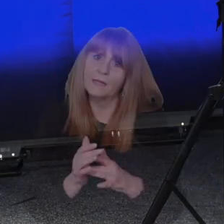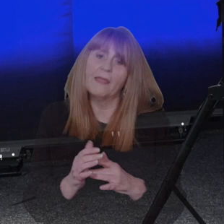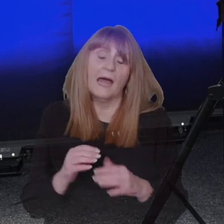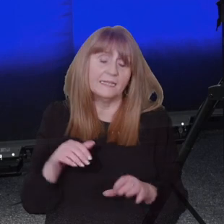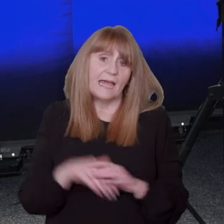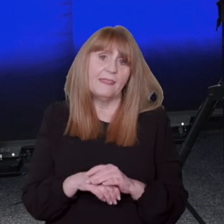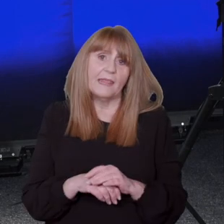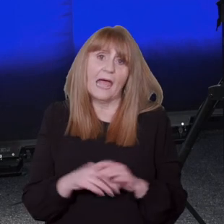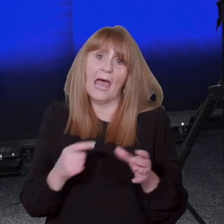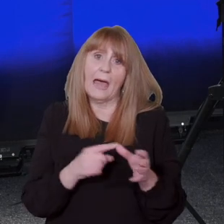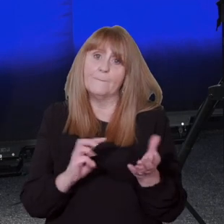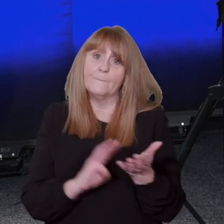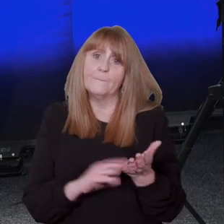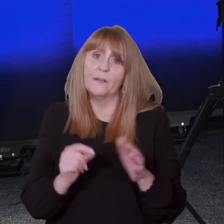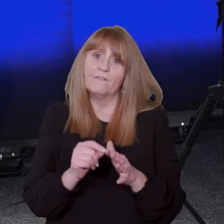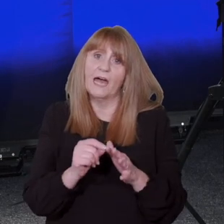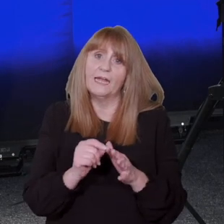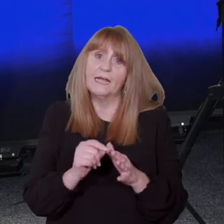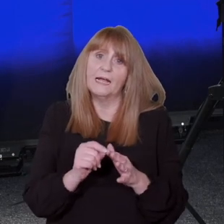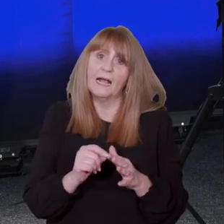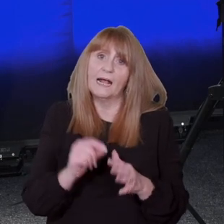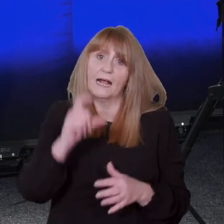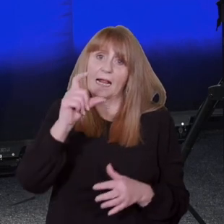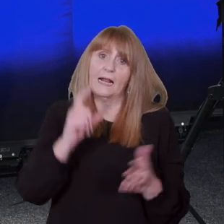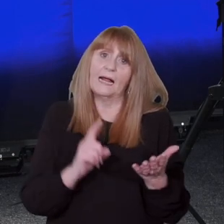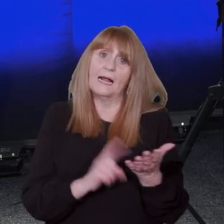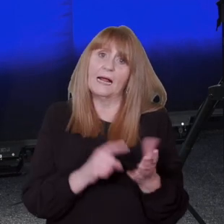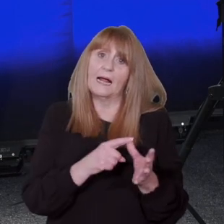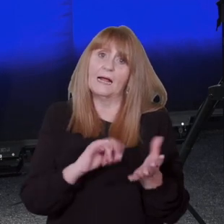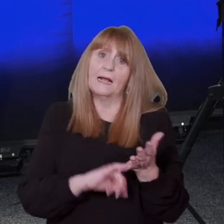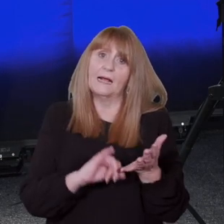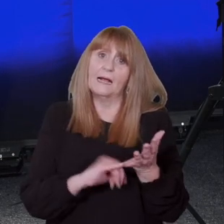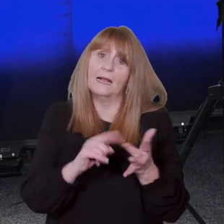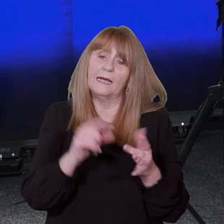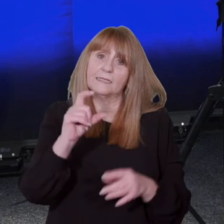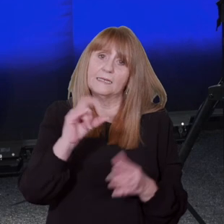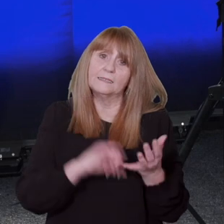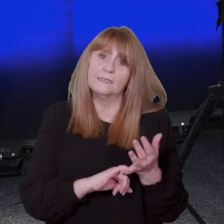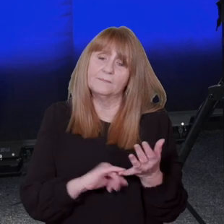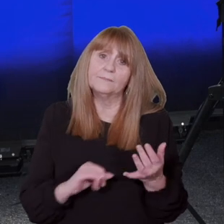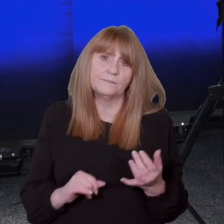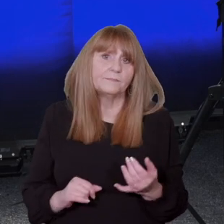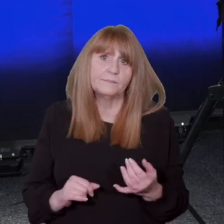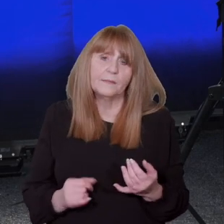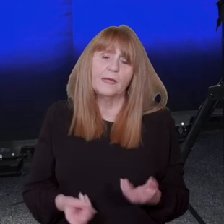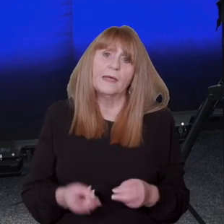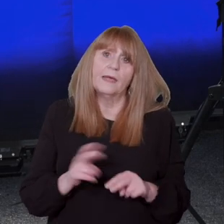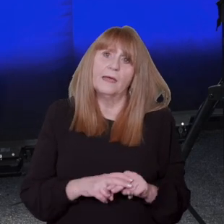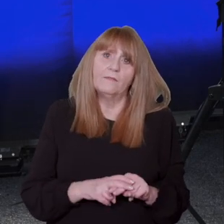Classic. I've often said, if you like conversational faith, read the message, but don't trust it totally for its